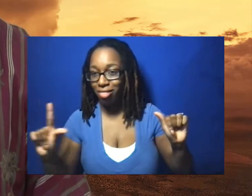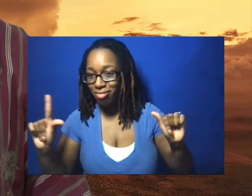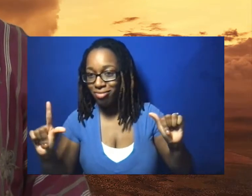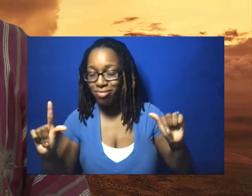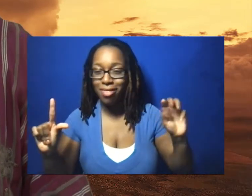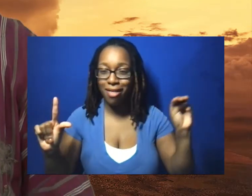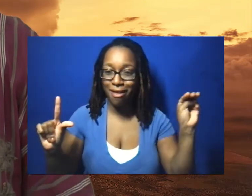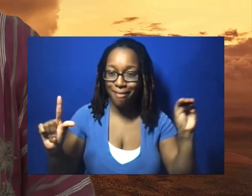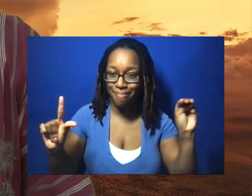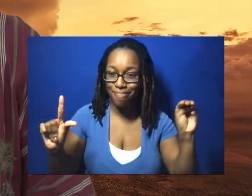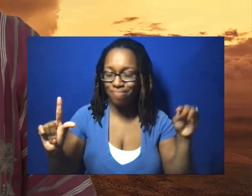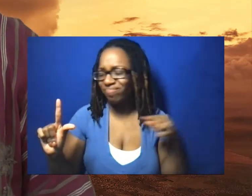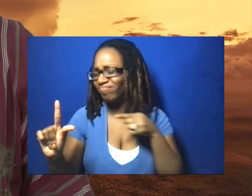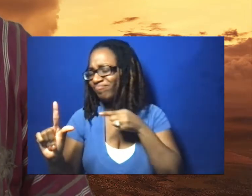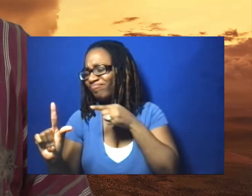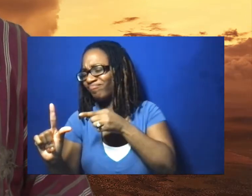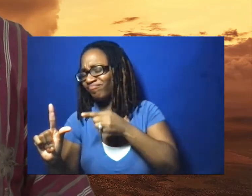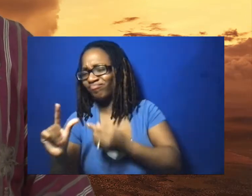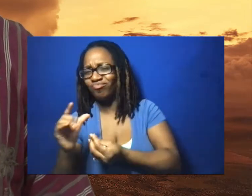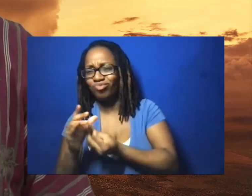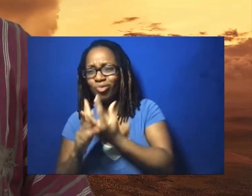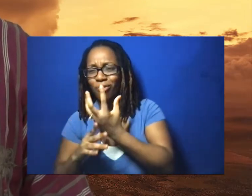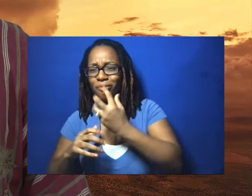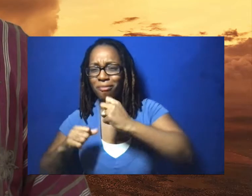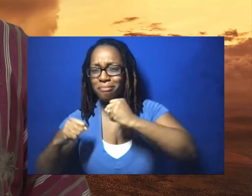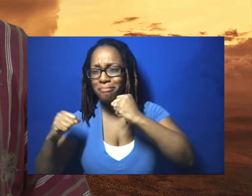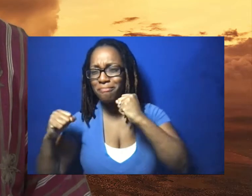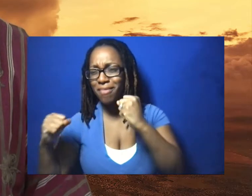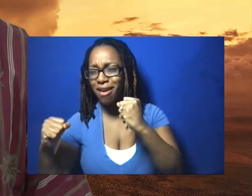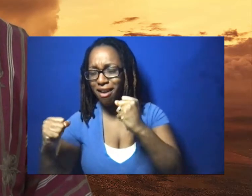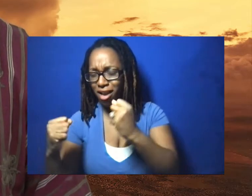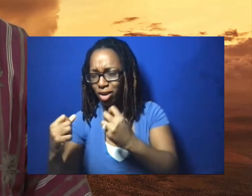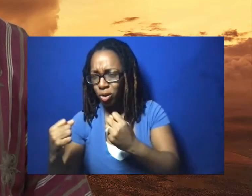Kuumba grew to be big and strong.